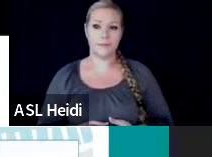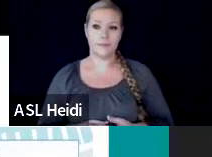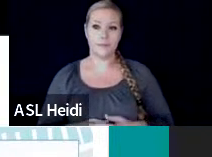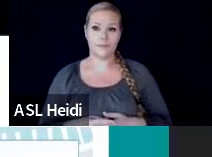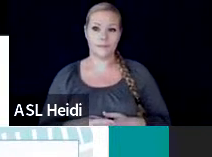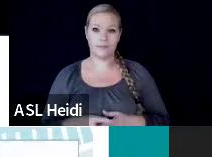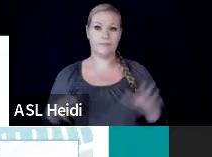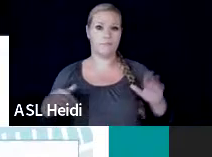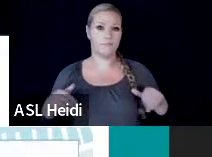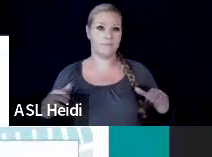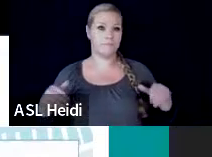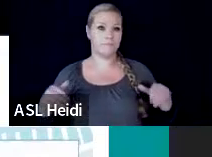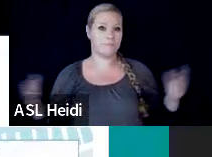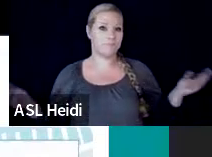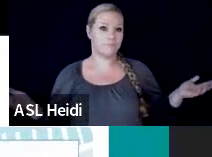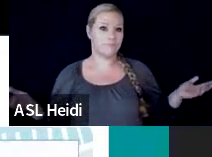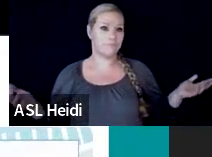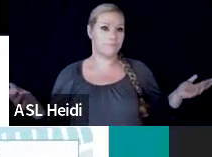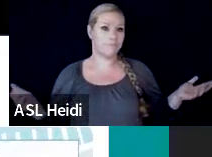No cursor yet.